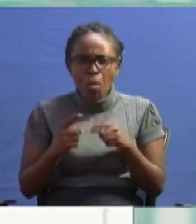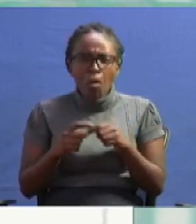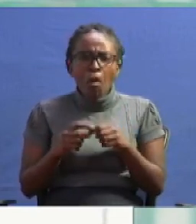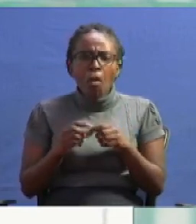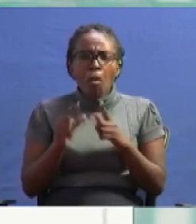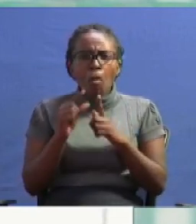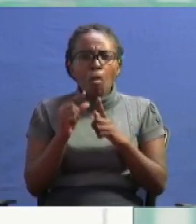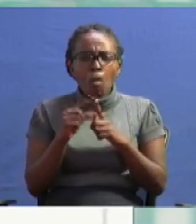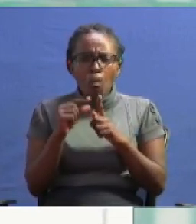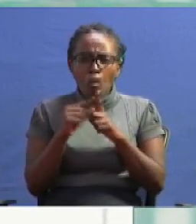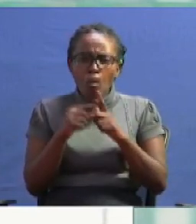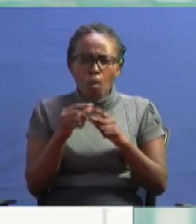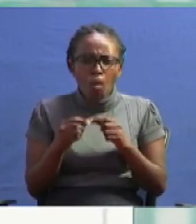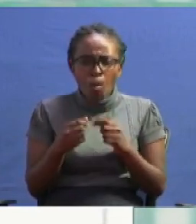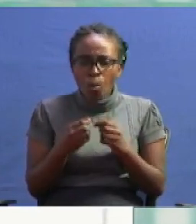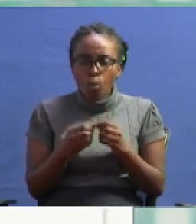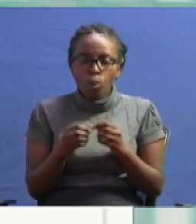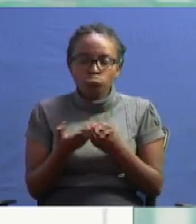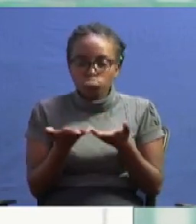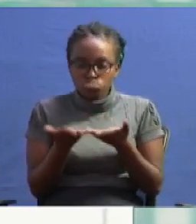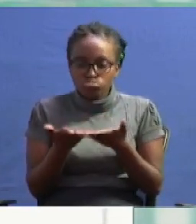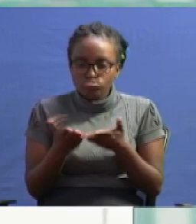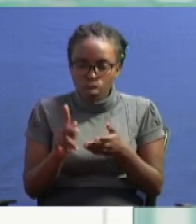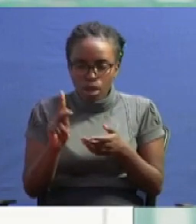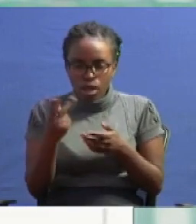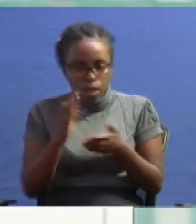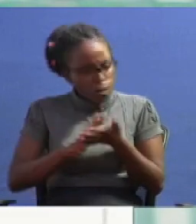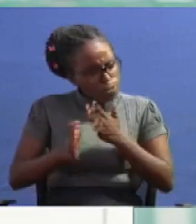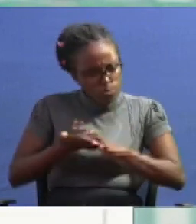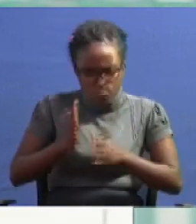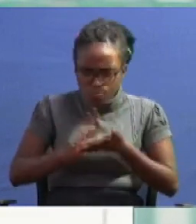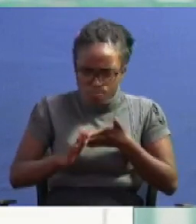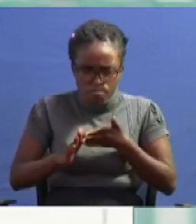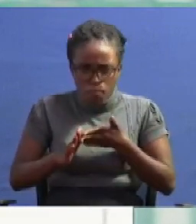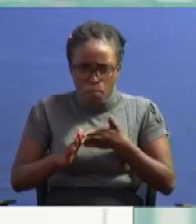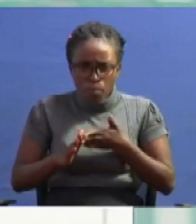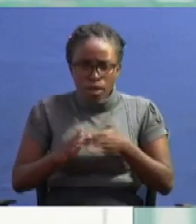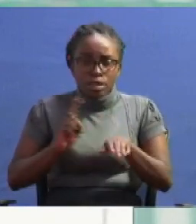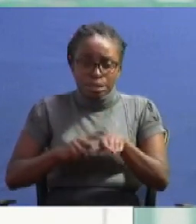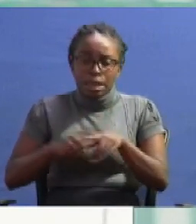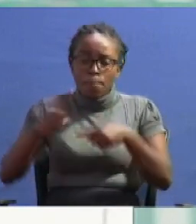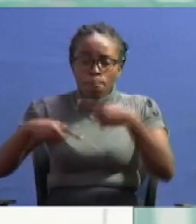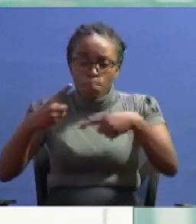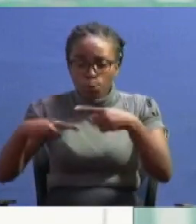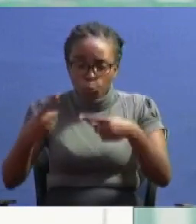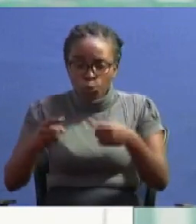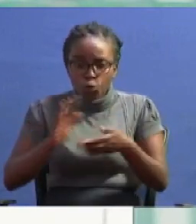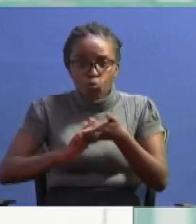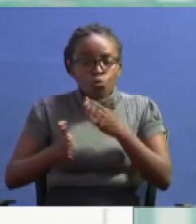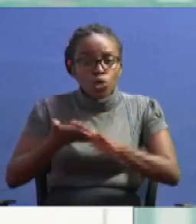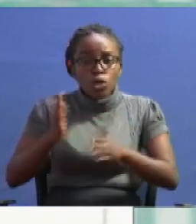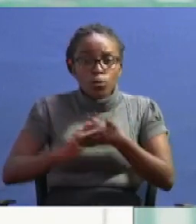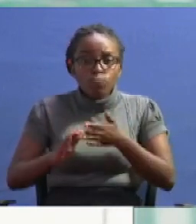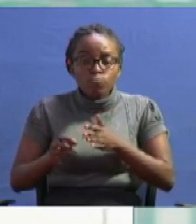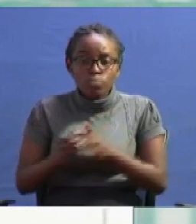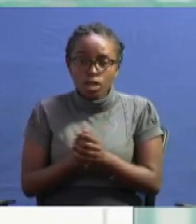that route, I think Kenyans are forgiving. And when he goes there, the forgiveness route, I think he might be